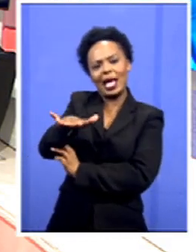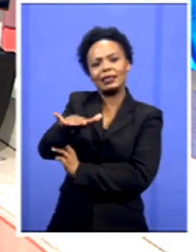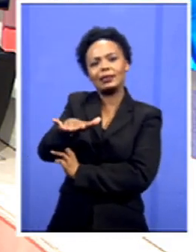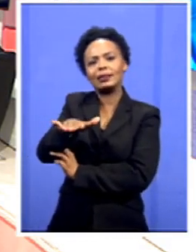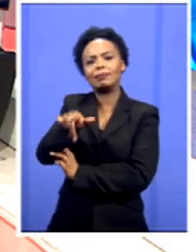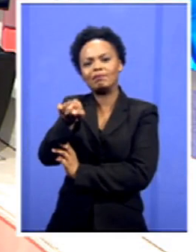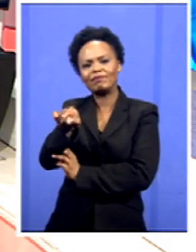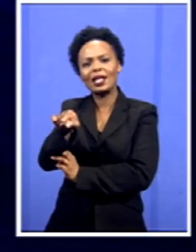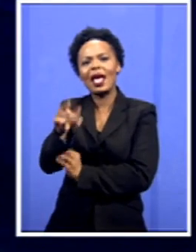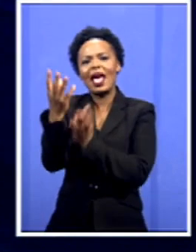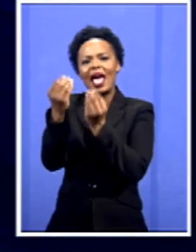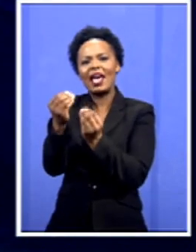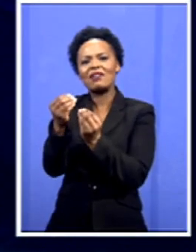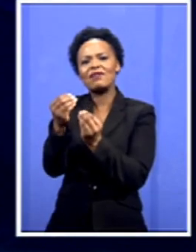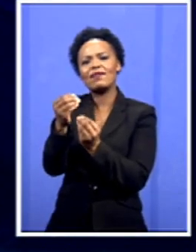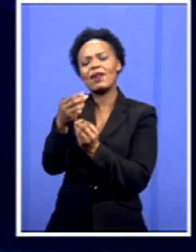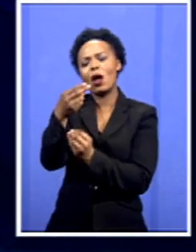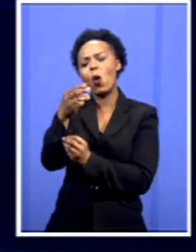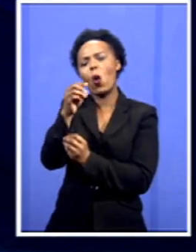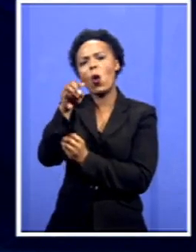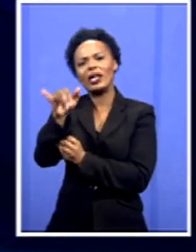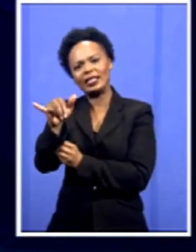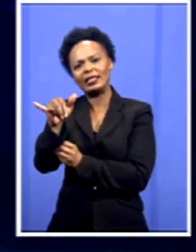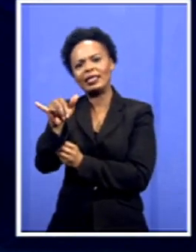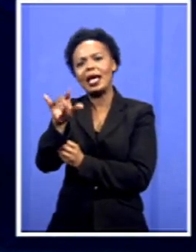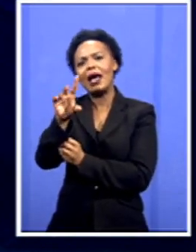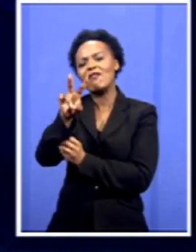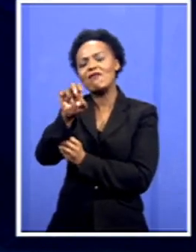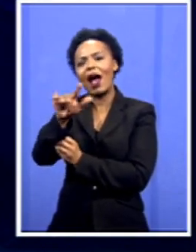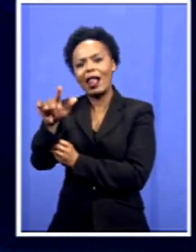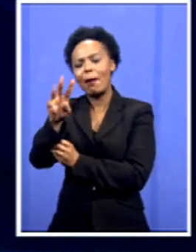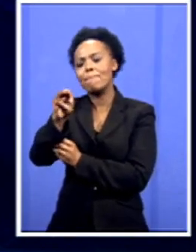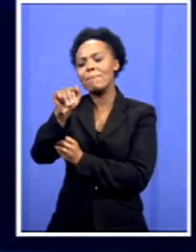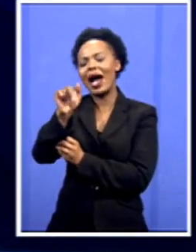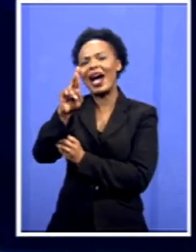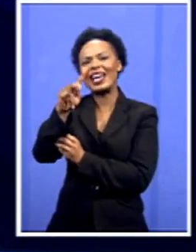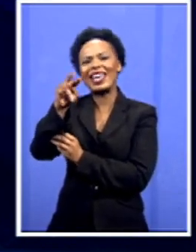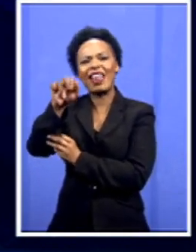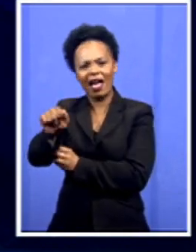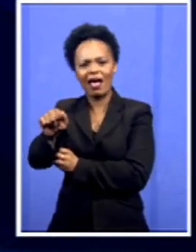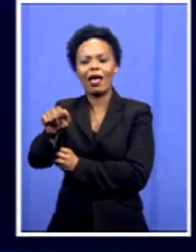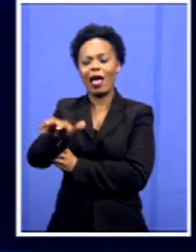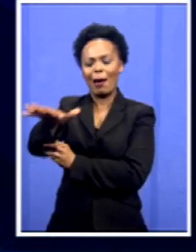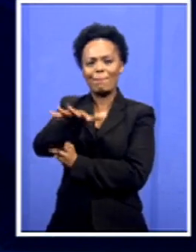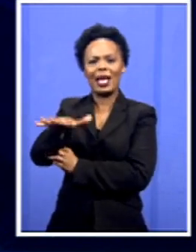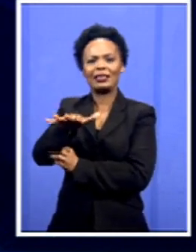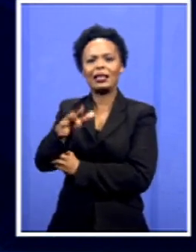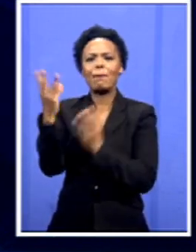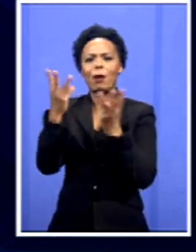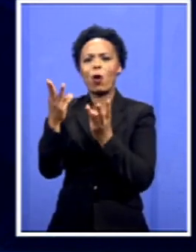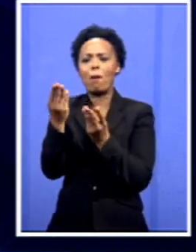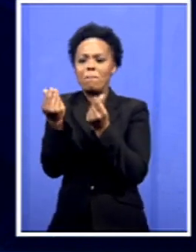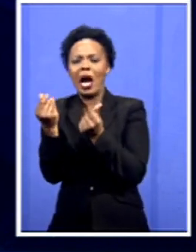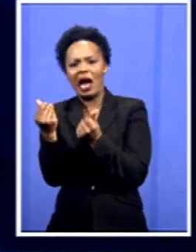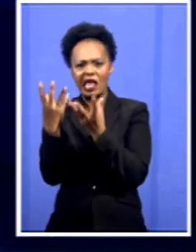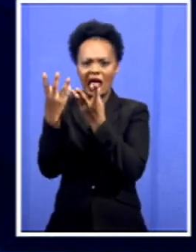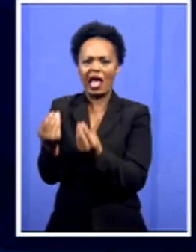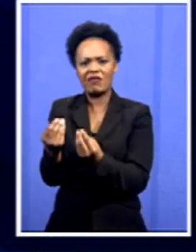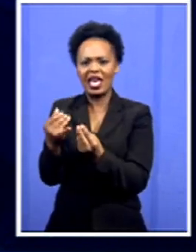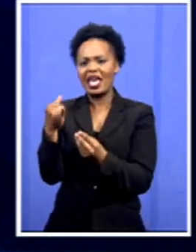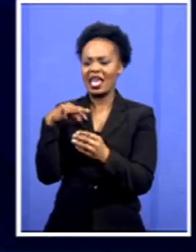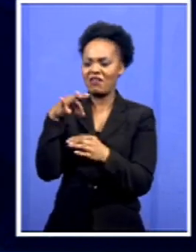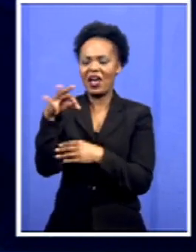Mamelo there is a holiday destination called Val Marina. So all the guys with extra cash, they go and invest